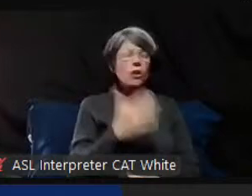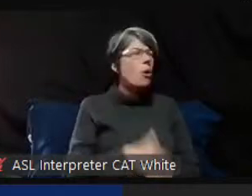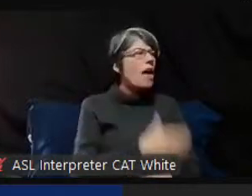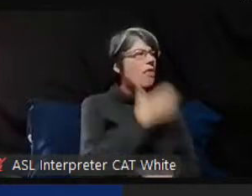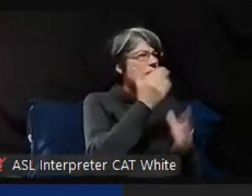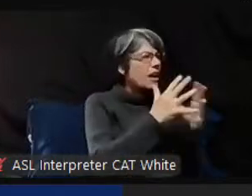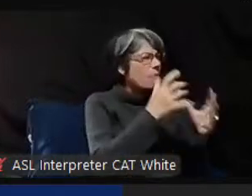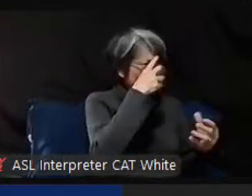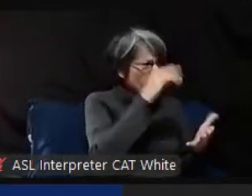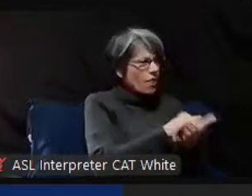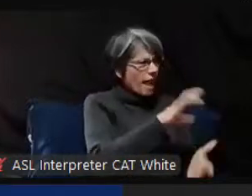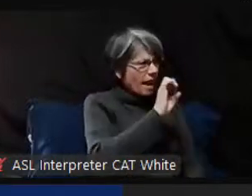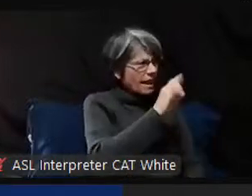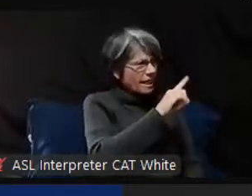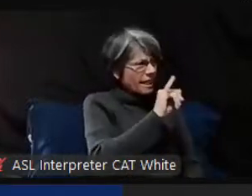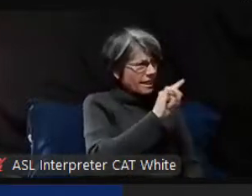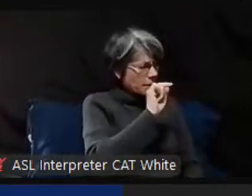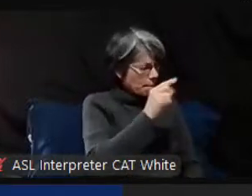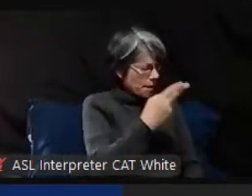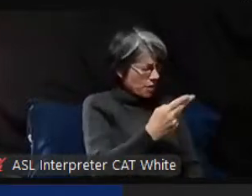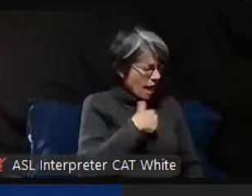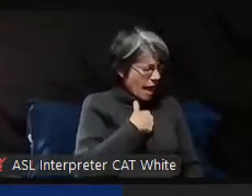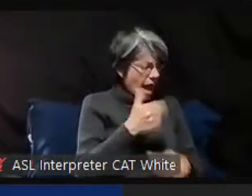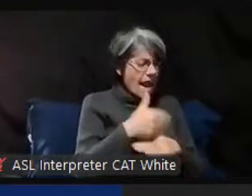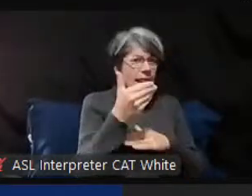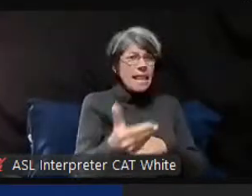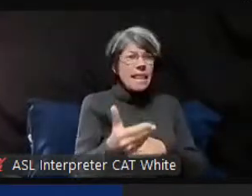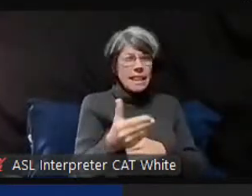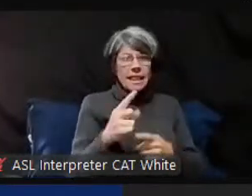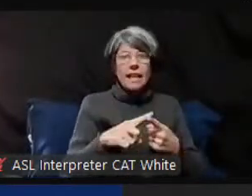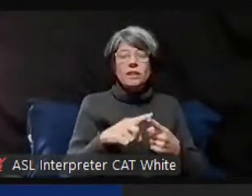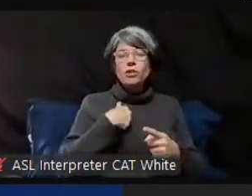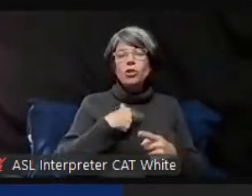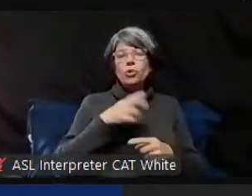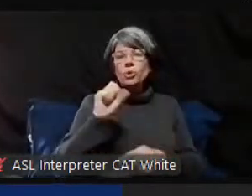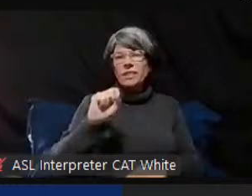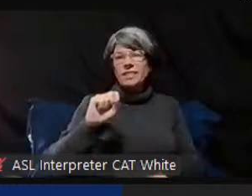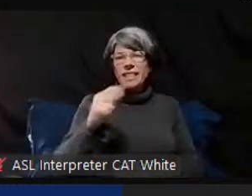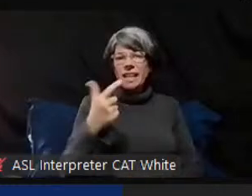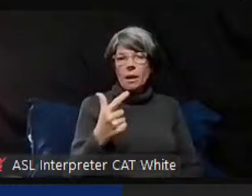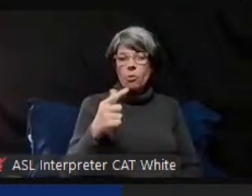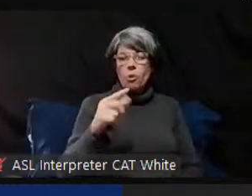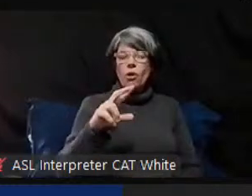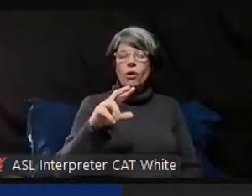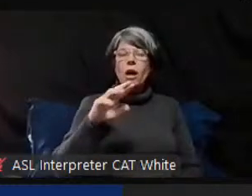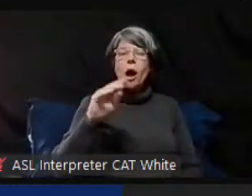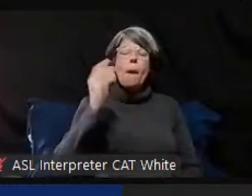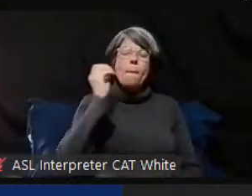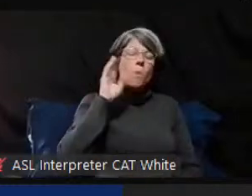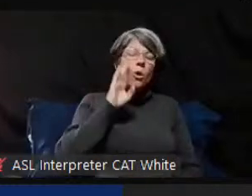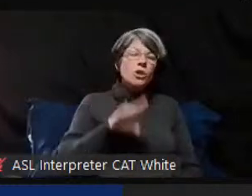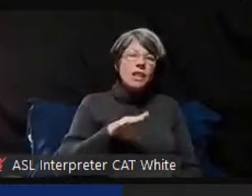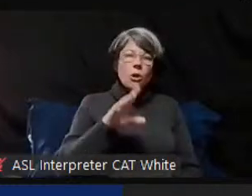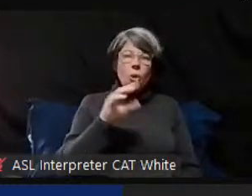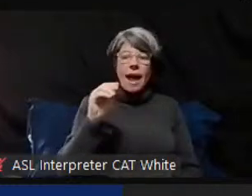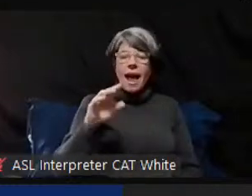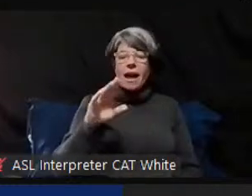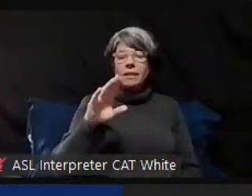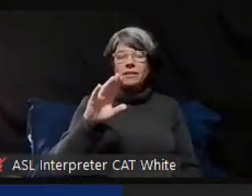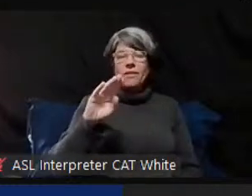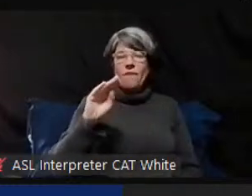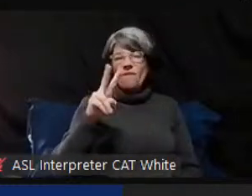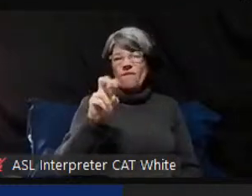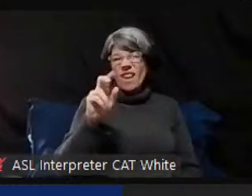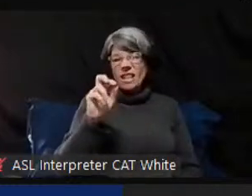much for that, Elizabeth. Next, we will move on to the San Gabriel Valley Mosquito and Vector Control District.